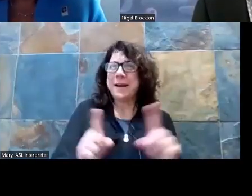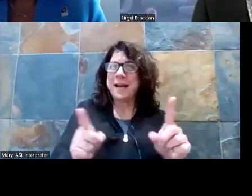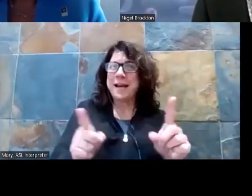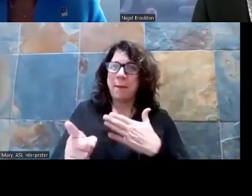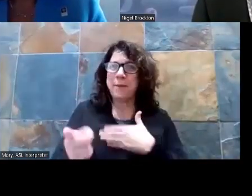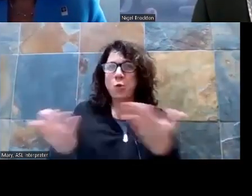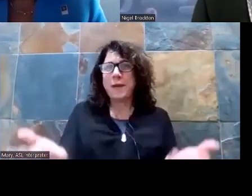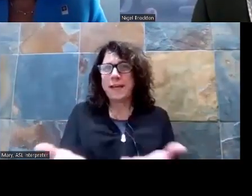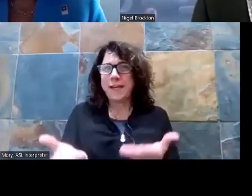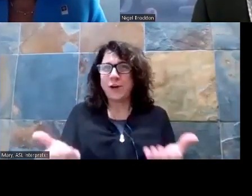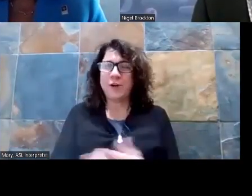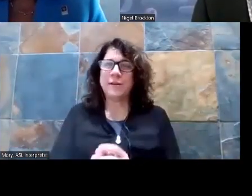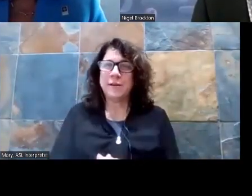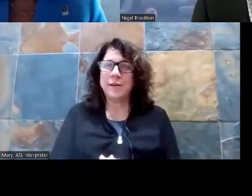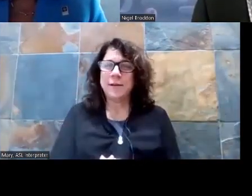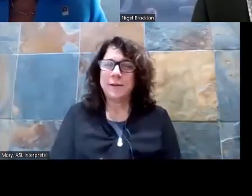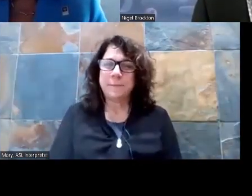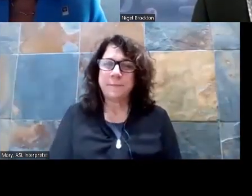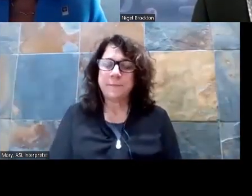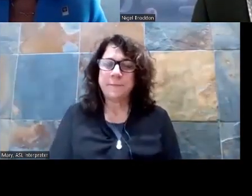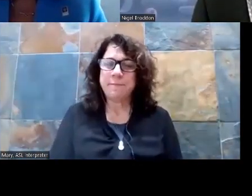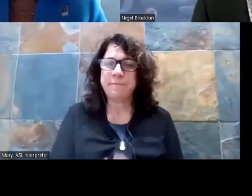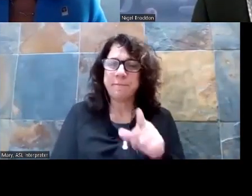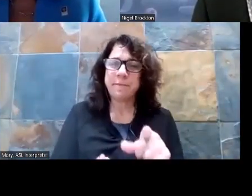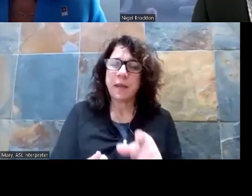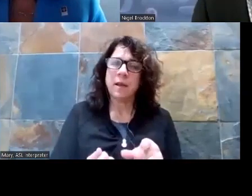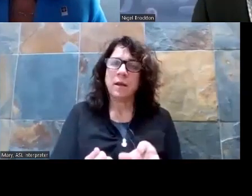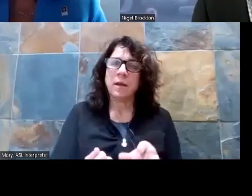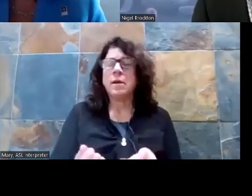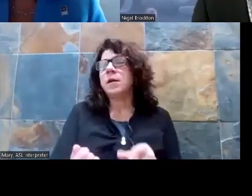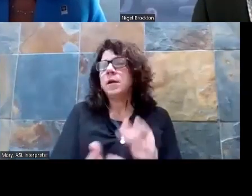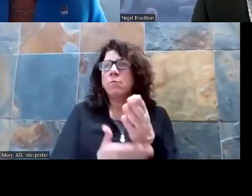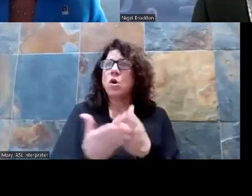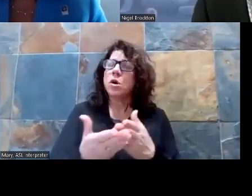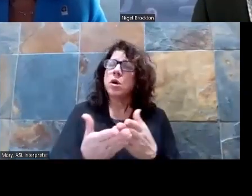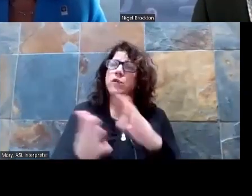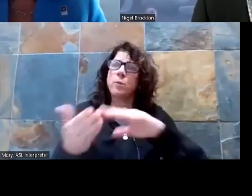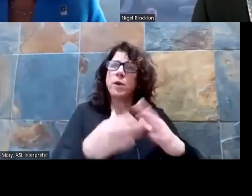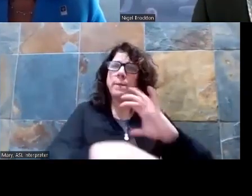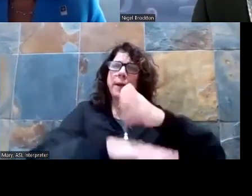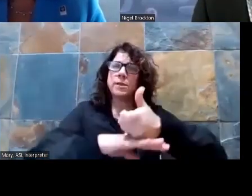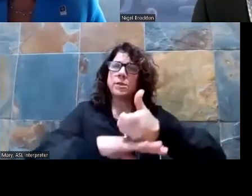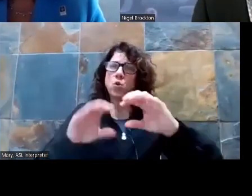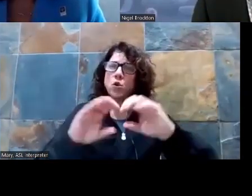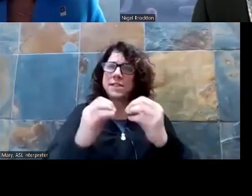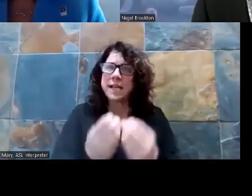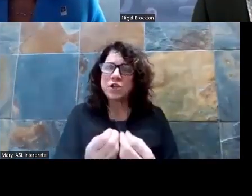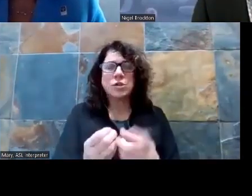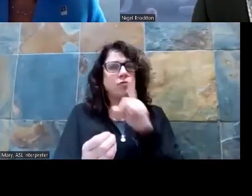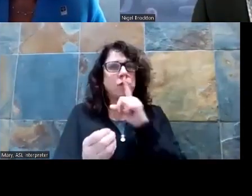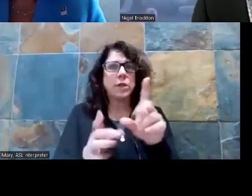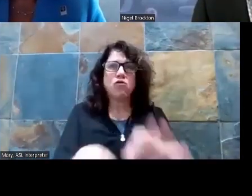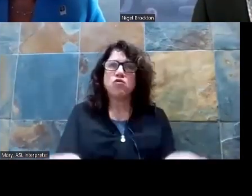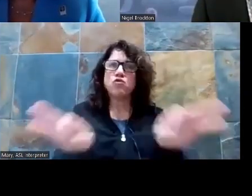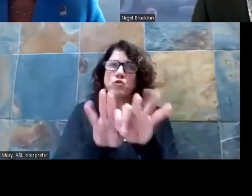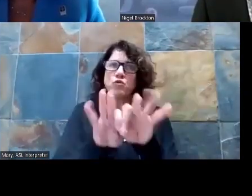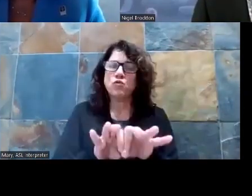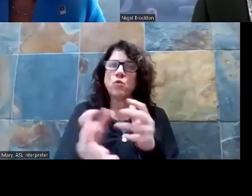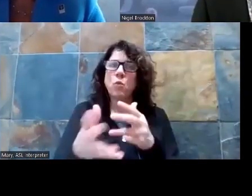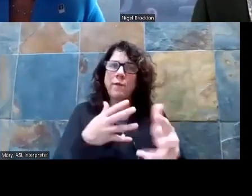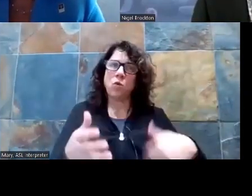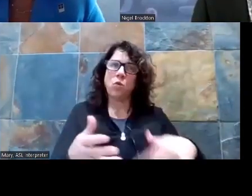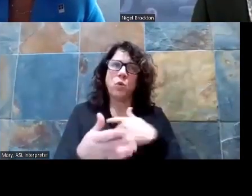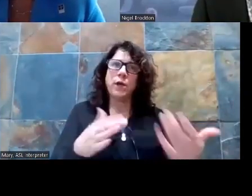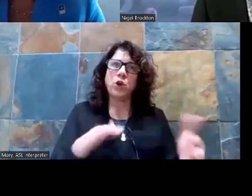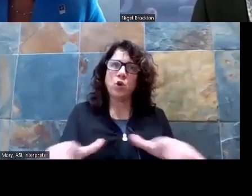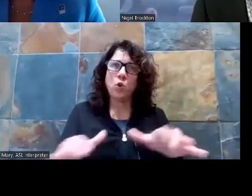be here as a part of, you know, community-based organization are crucial to whatever we do,